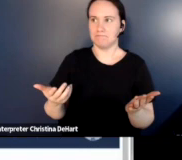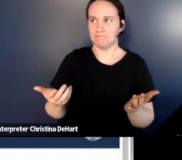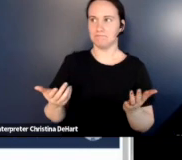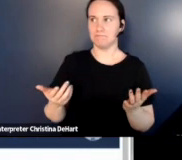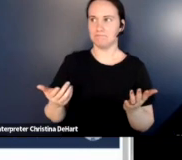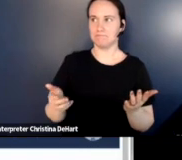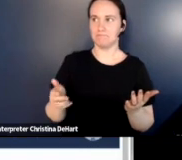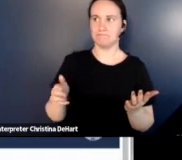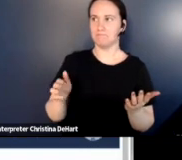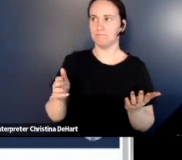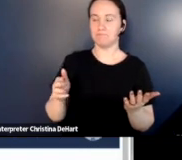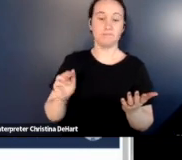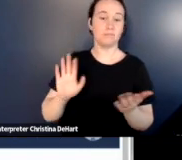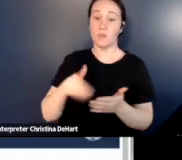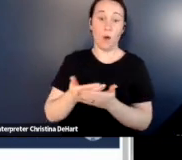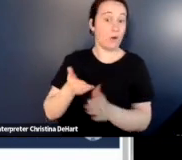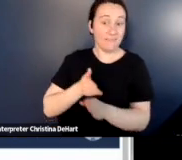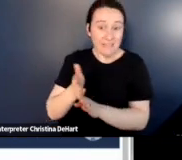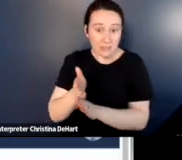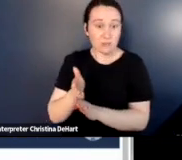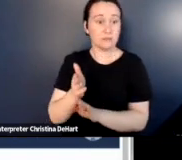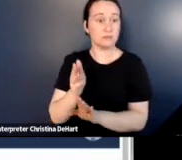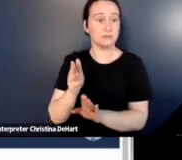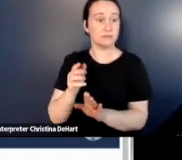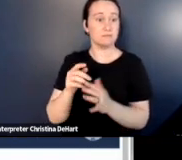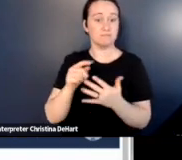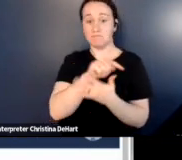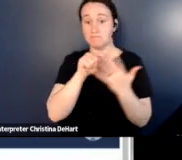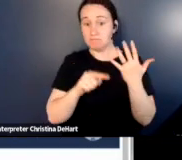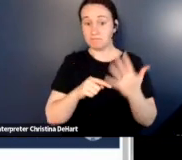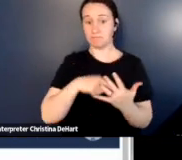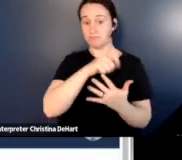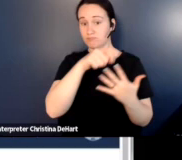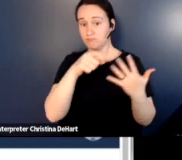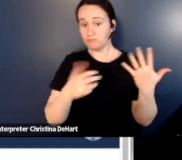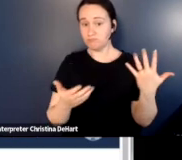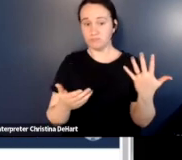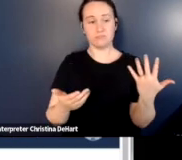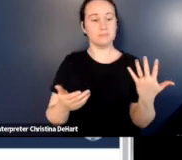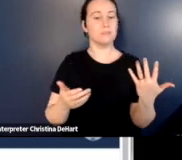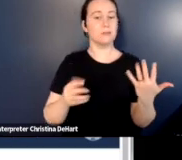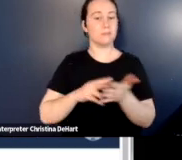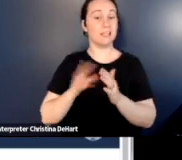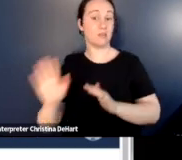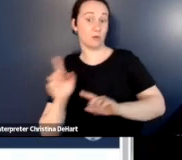a portion of the field or all of the fields that you see could have been populated by the help seeker.